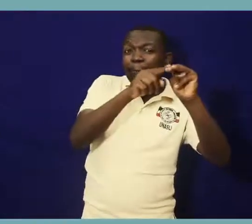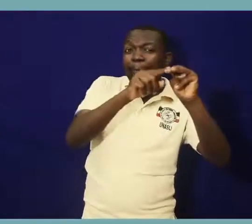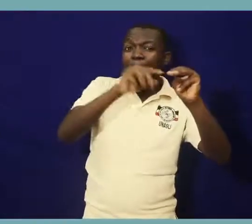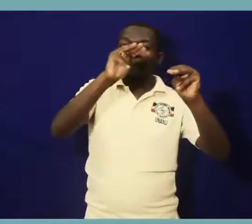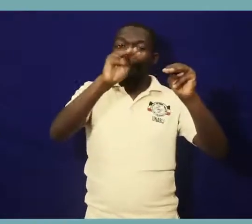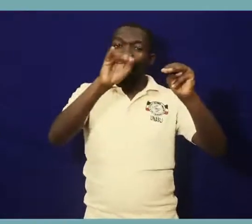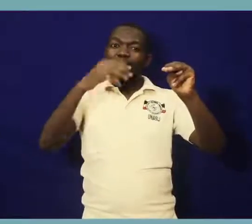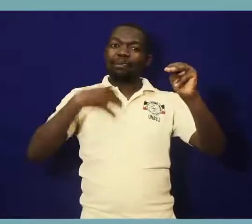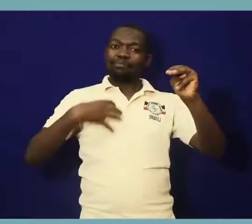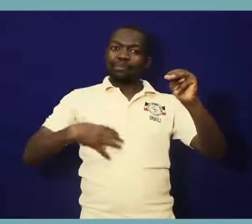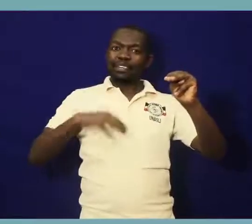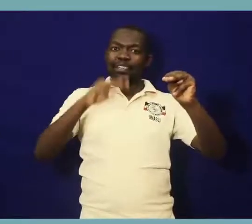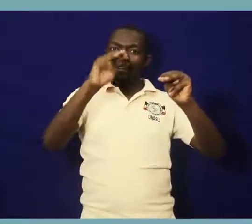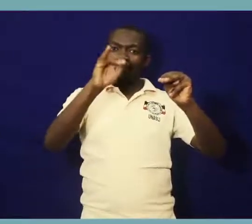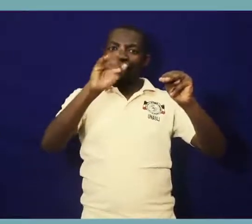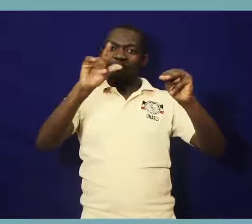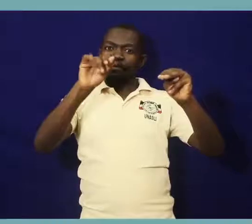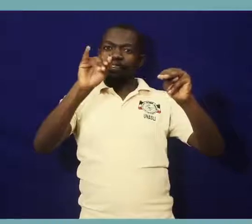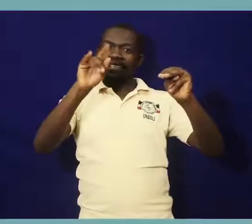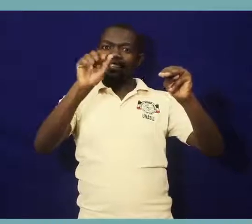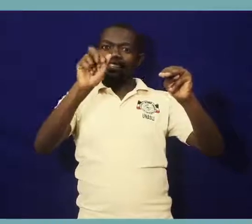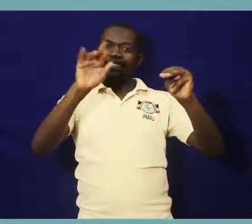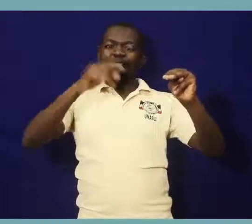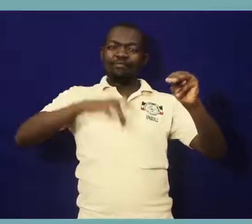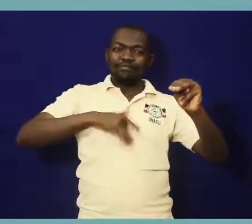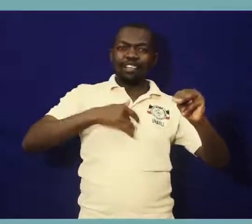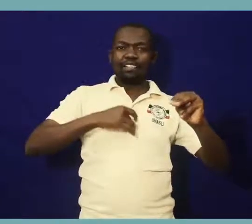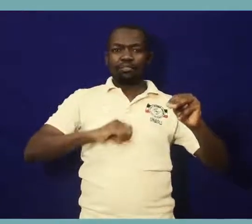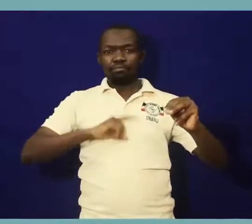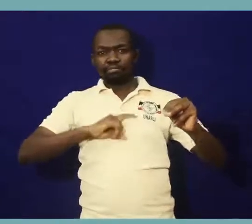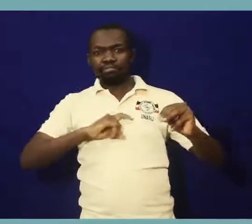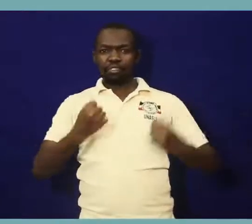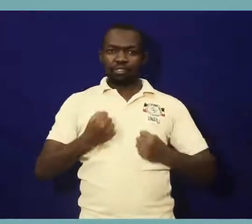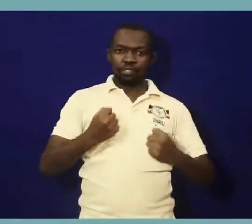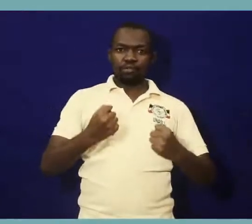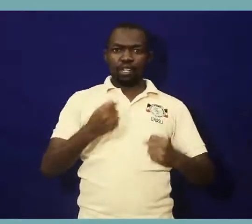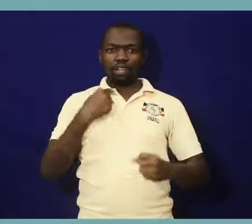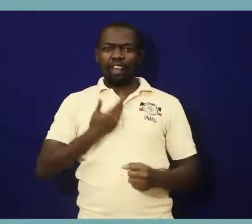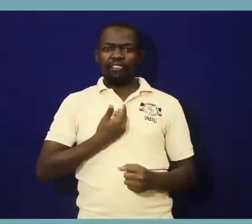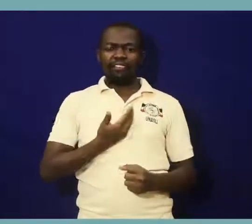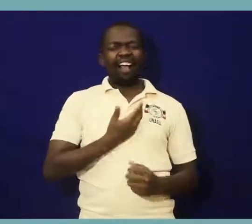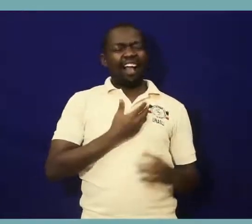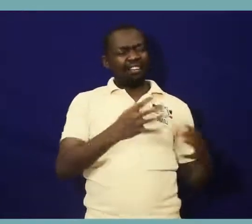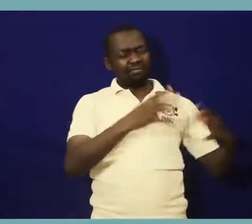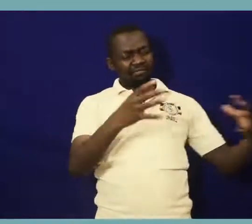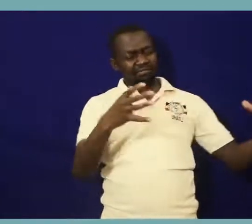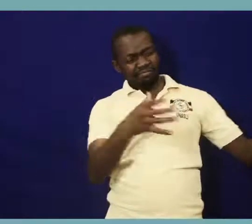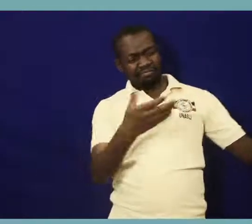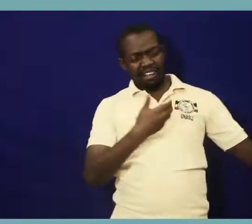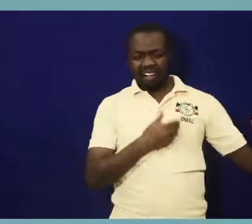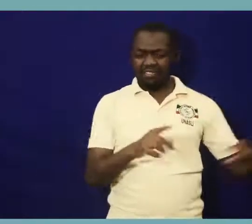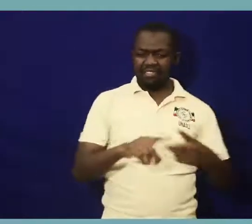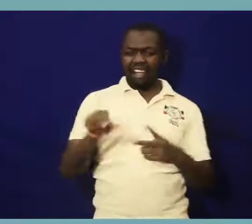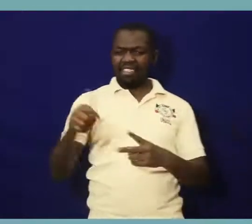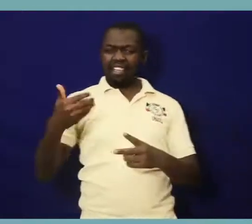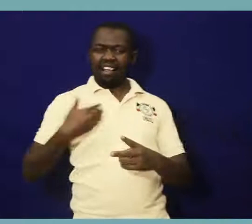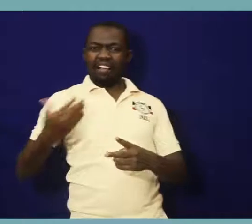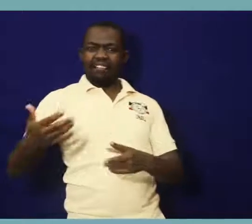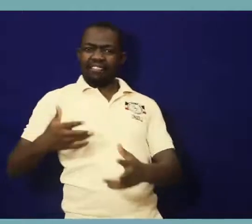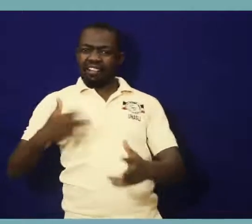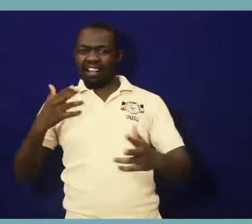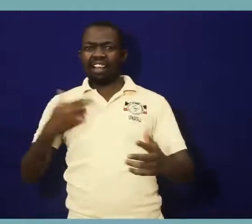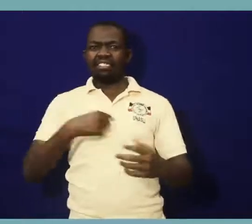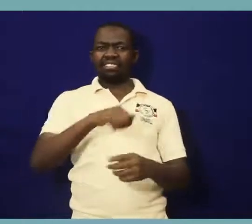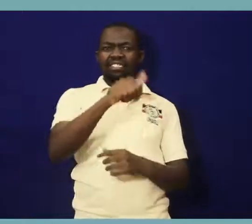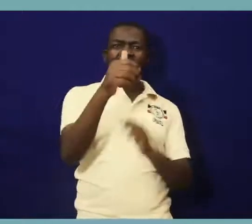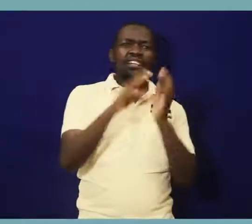of might and strength. I have this gun, I have this other one.